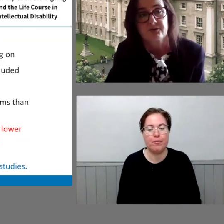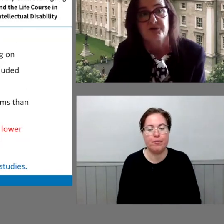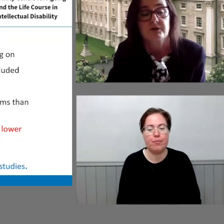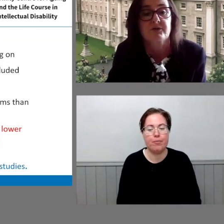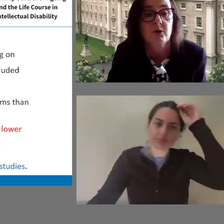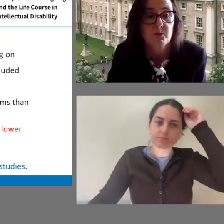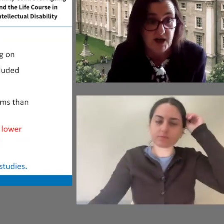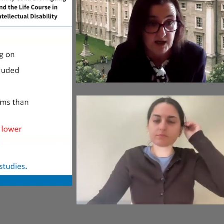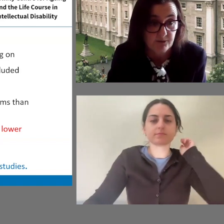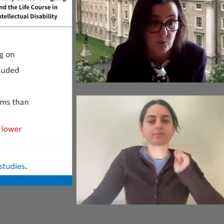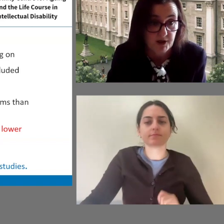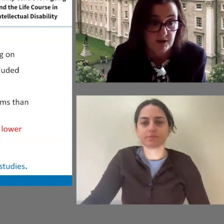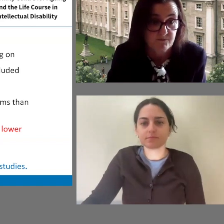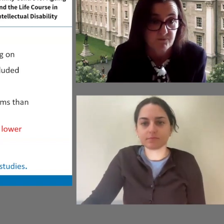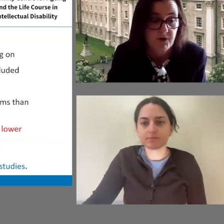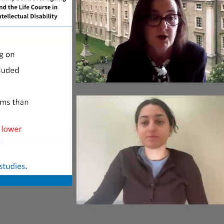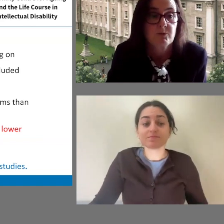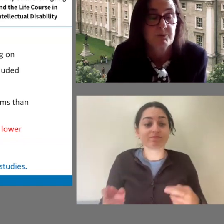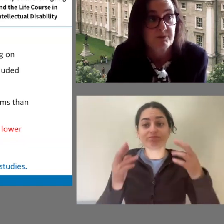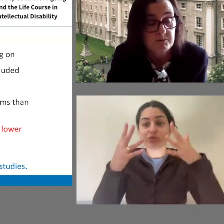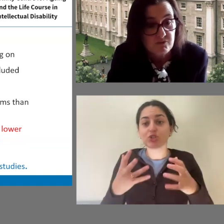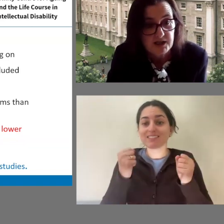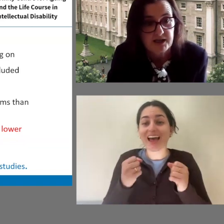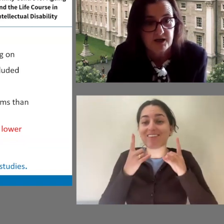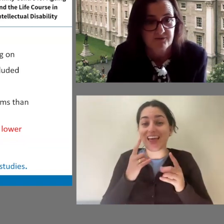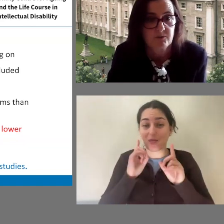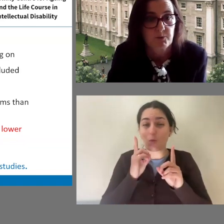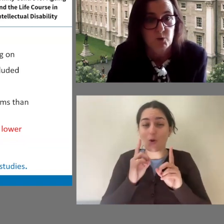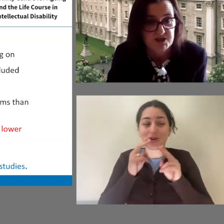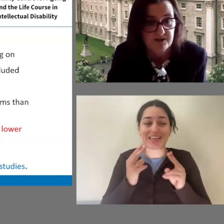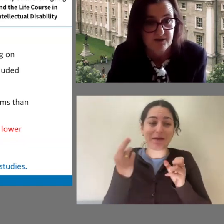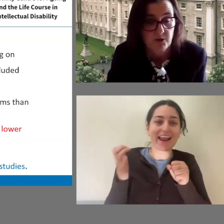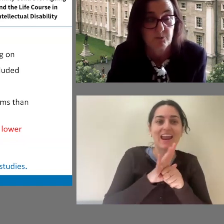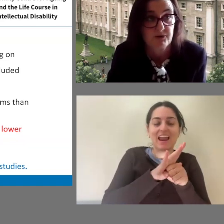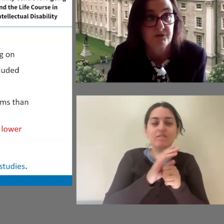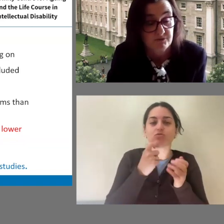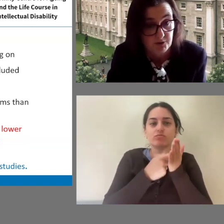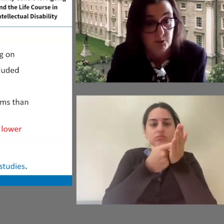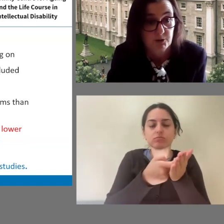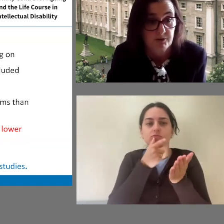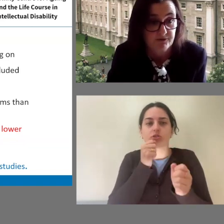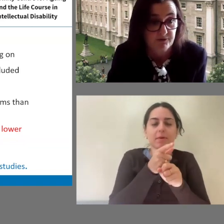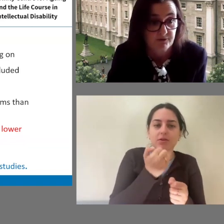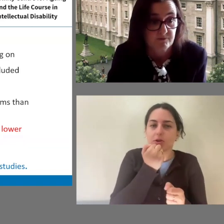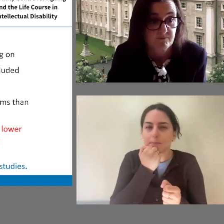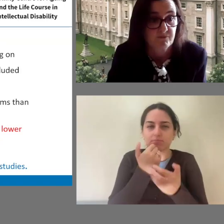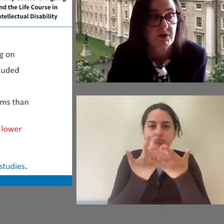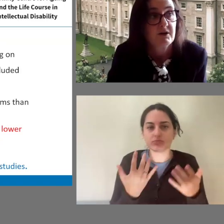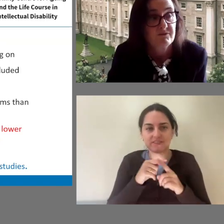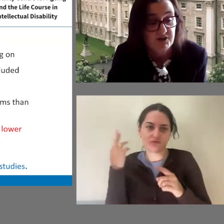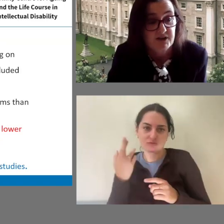So these results come with the health warning. We must be really careful reporting these numbers for a number of